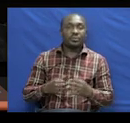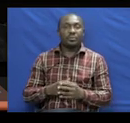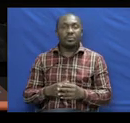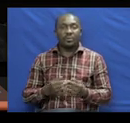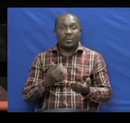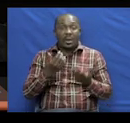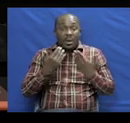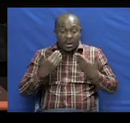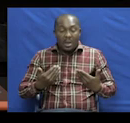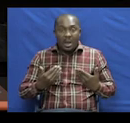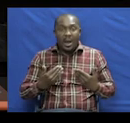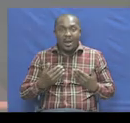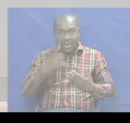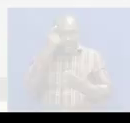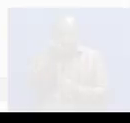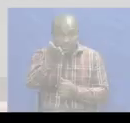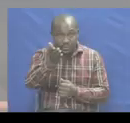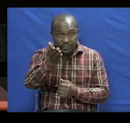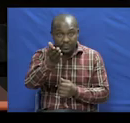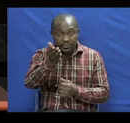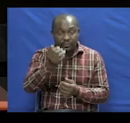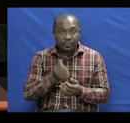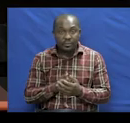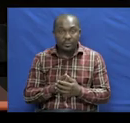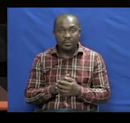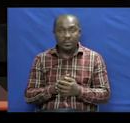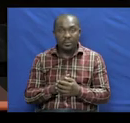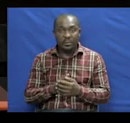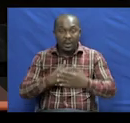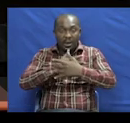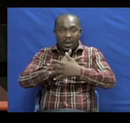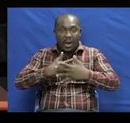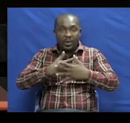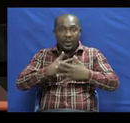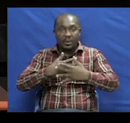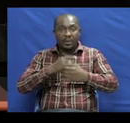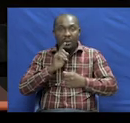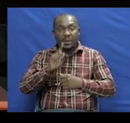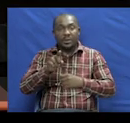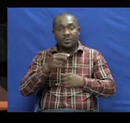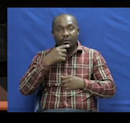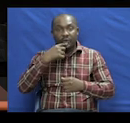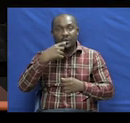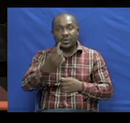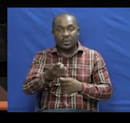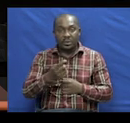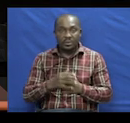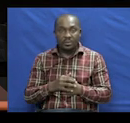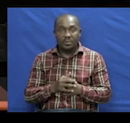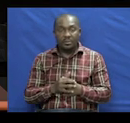I hope you have enjoyed the lesson today. I want to tell you that language is for